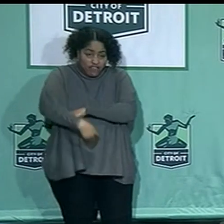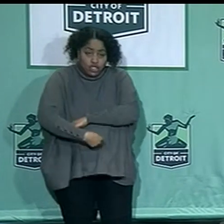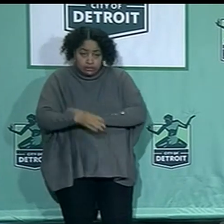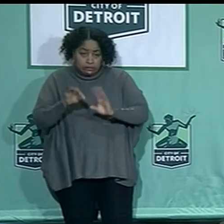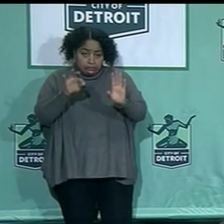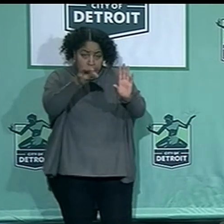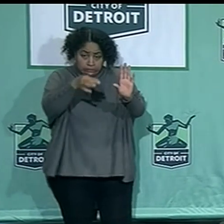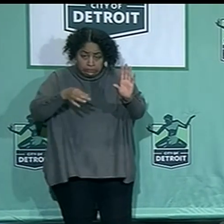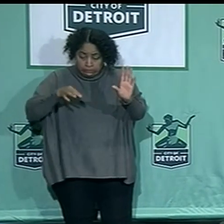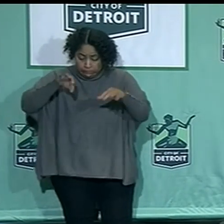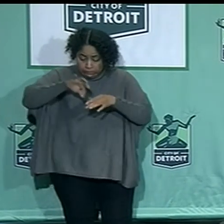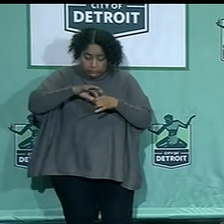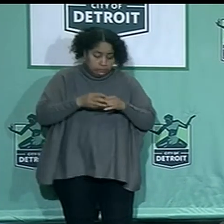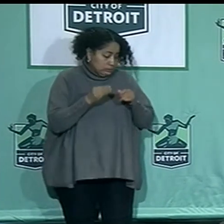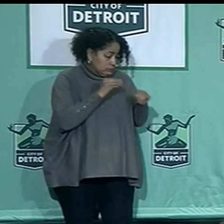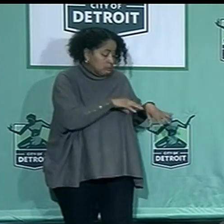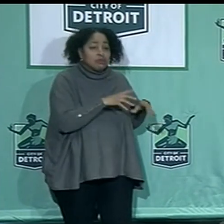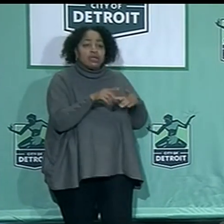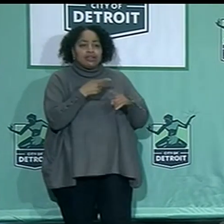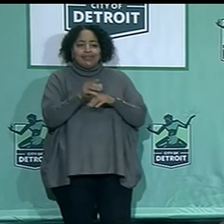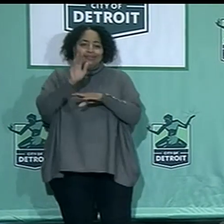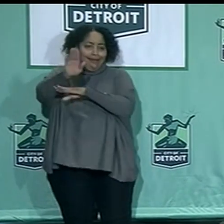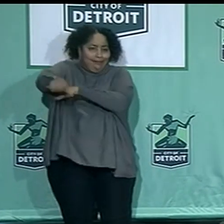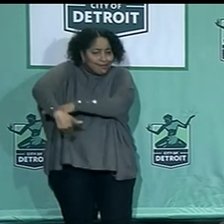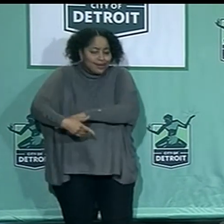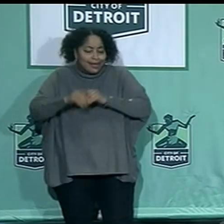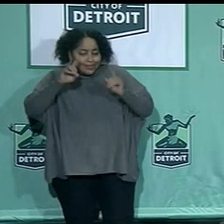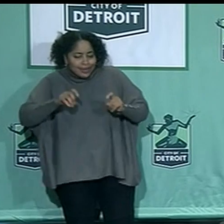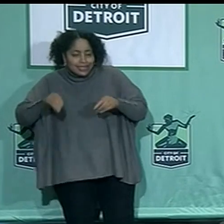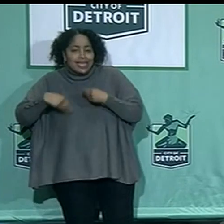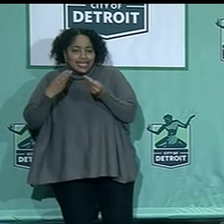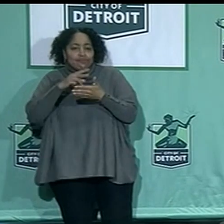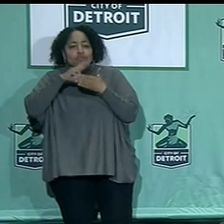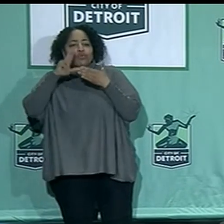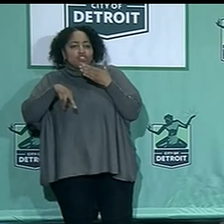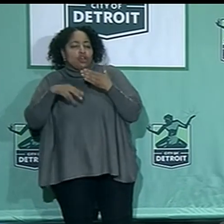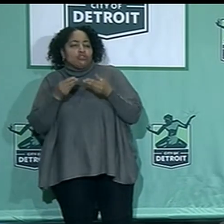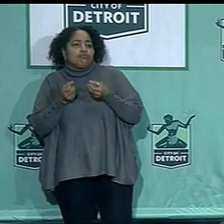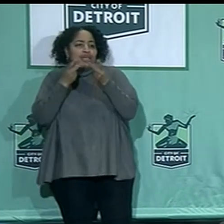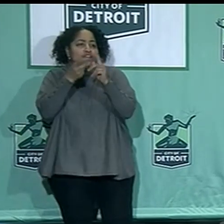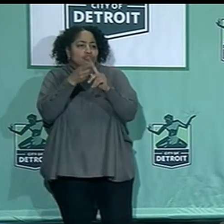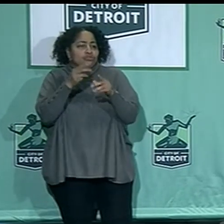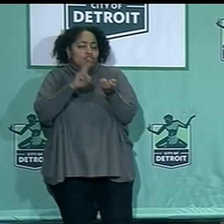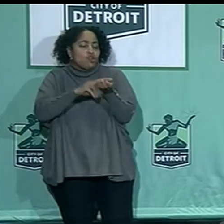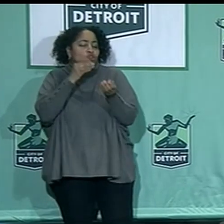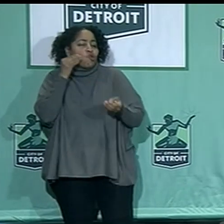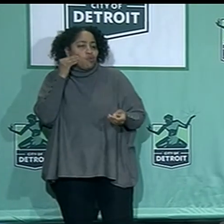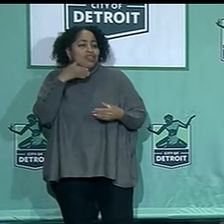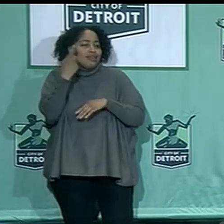and then stay late into the night, test, and give the nursing home the results the next day. Okay, thank you very much.